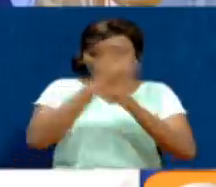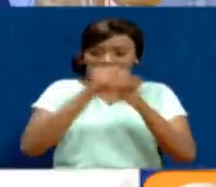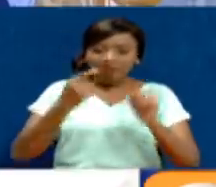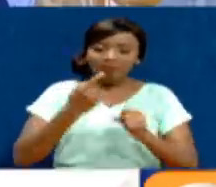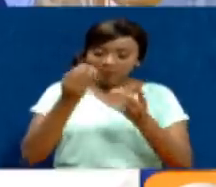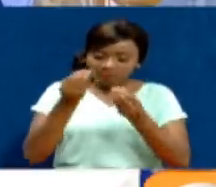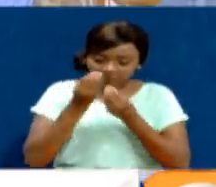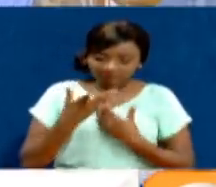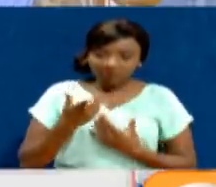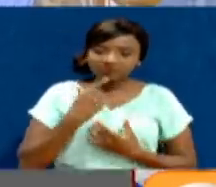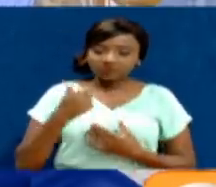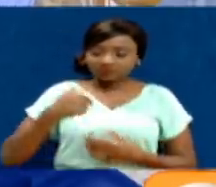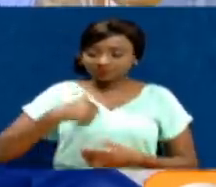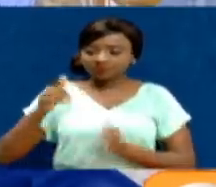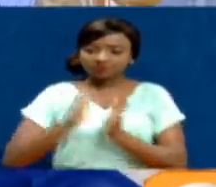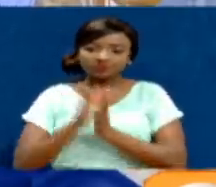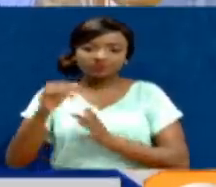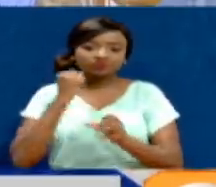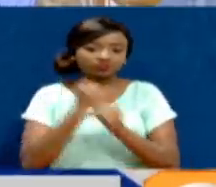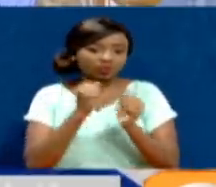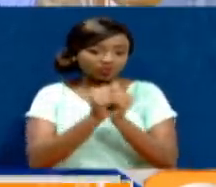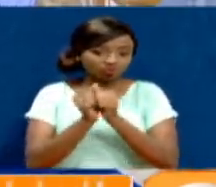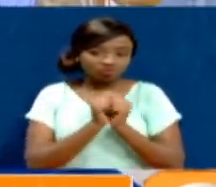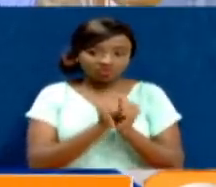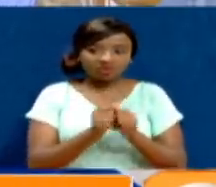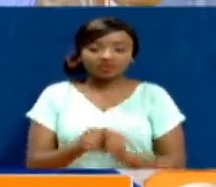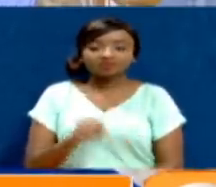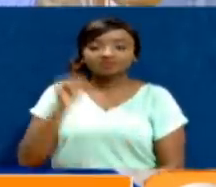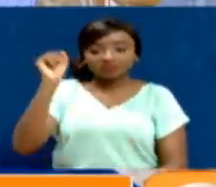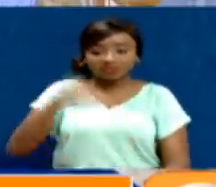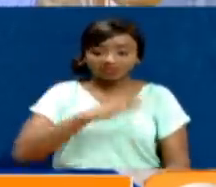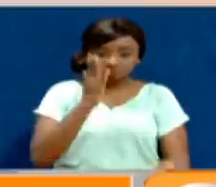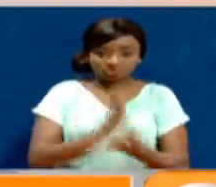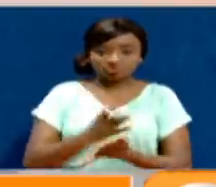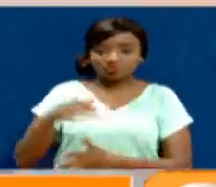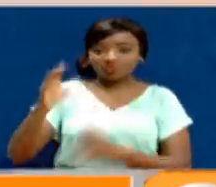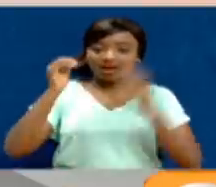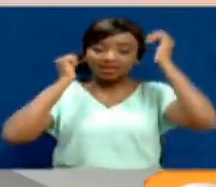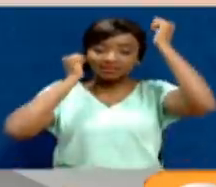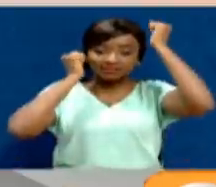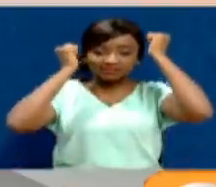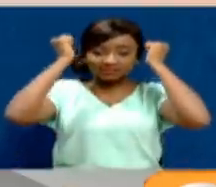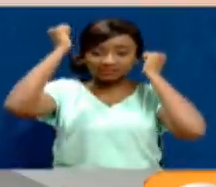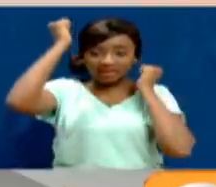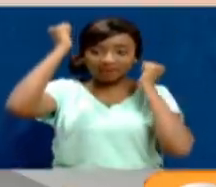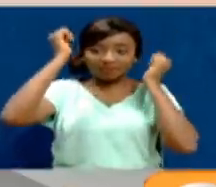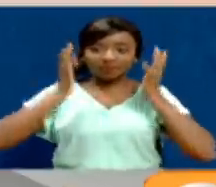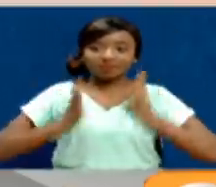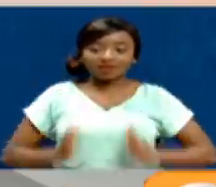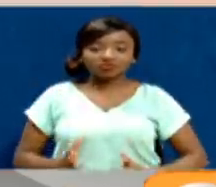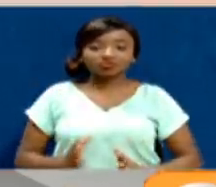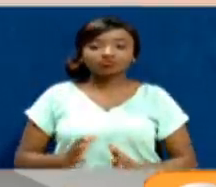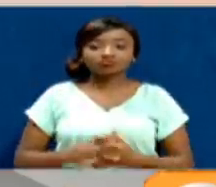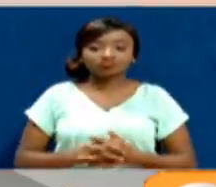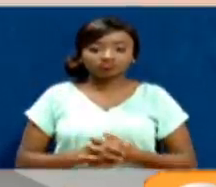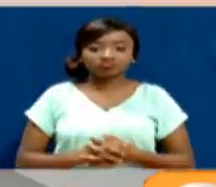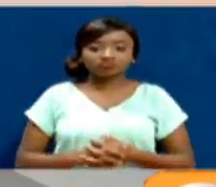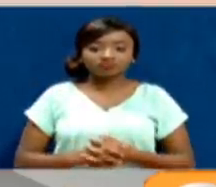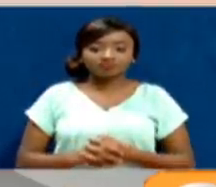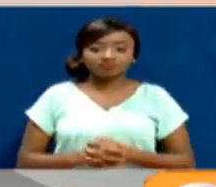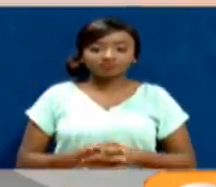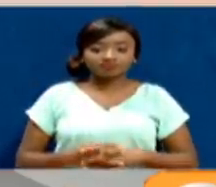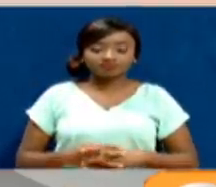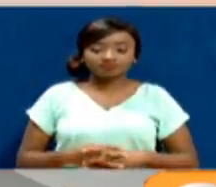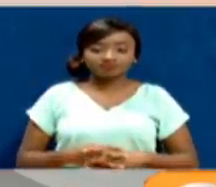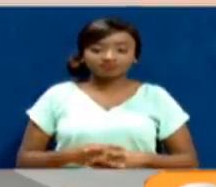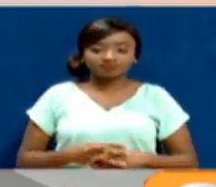with the body. It is true, Badi's a general. He's a general, governor. He's a general. In two years, as the boss, as